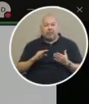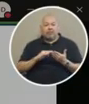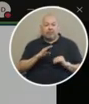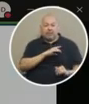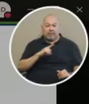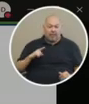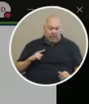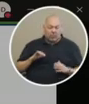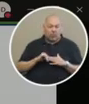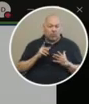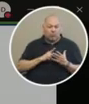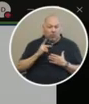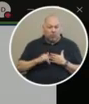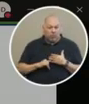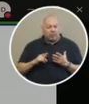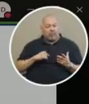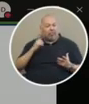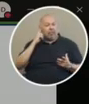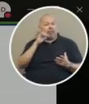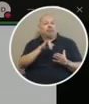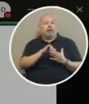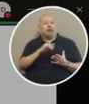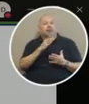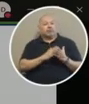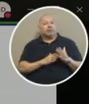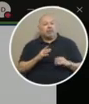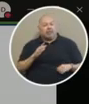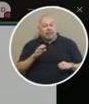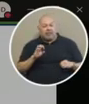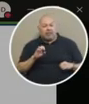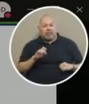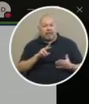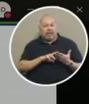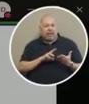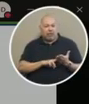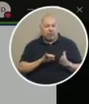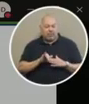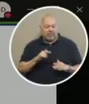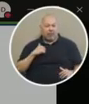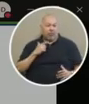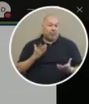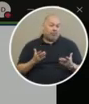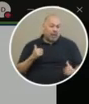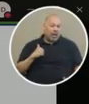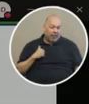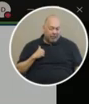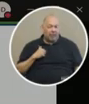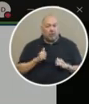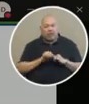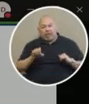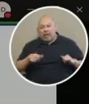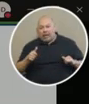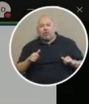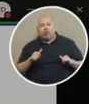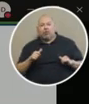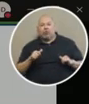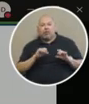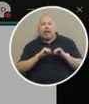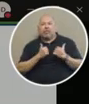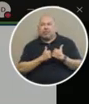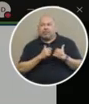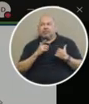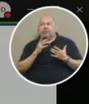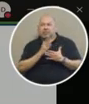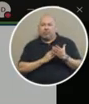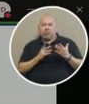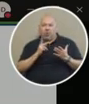for amendments on those programs, taking into account some of the existing contracts that we may have with other agencies on some of these capital